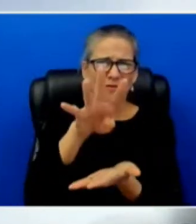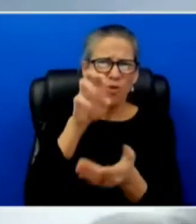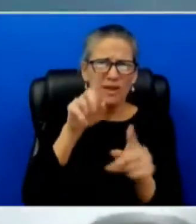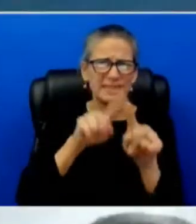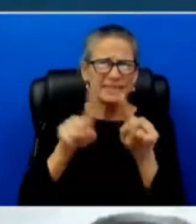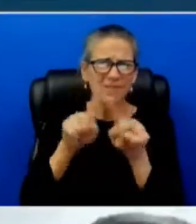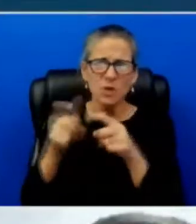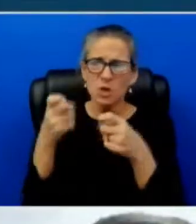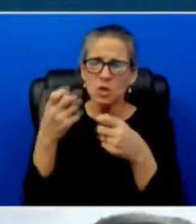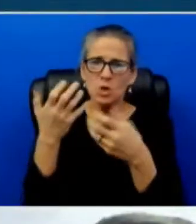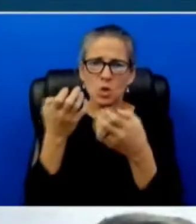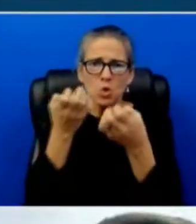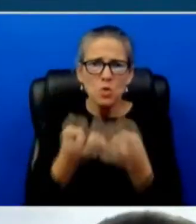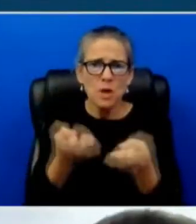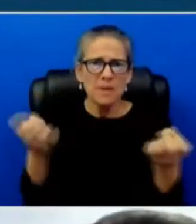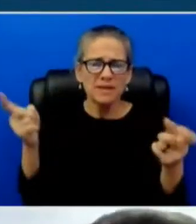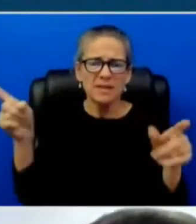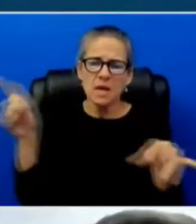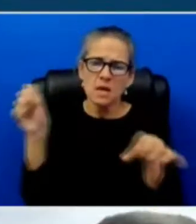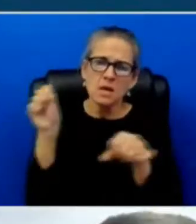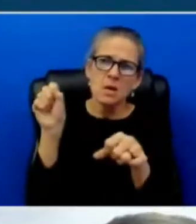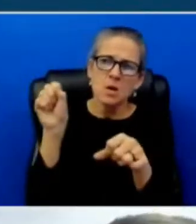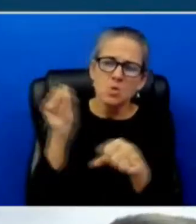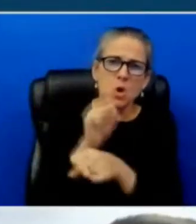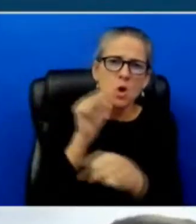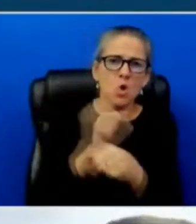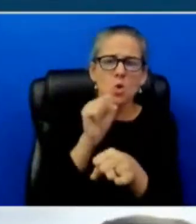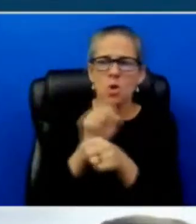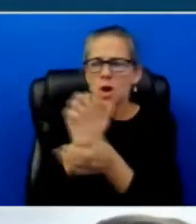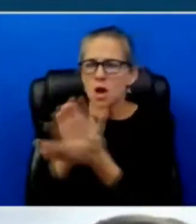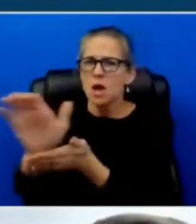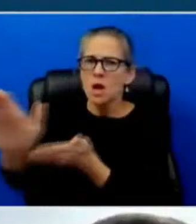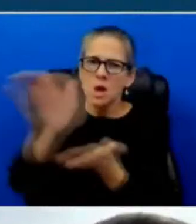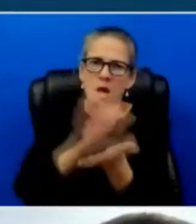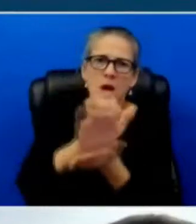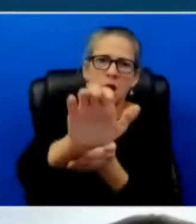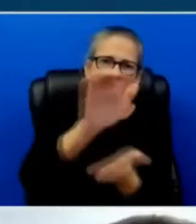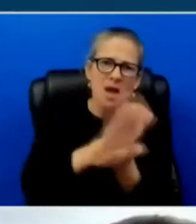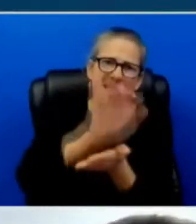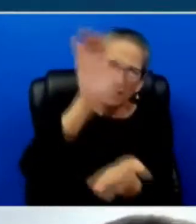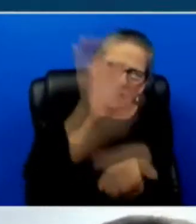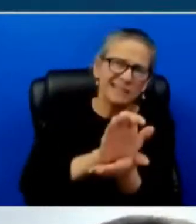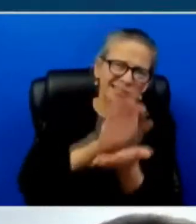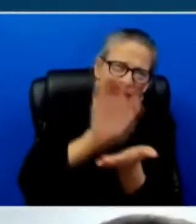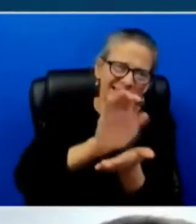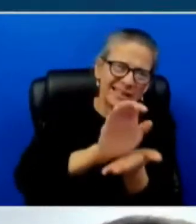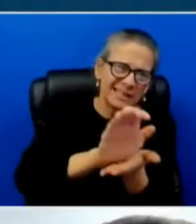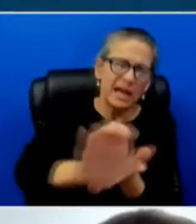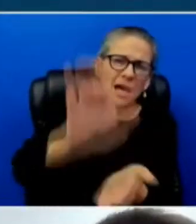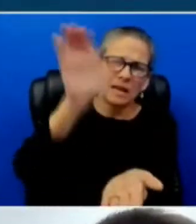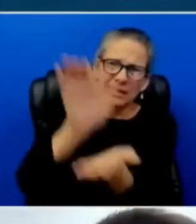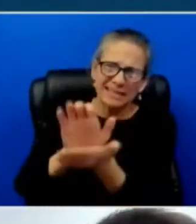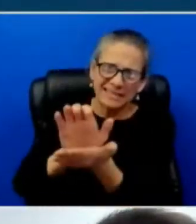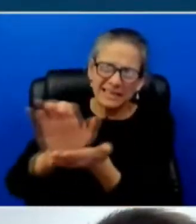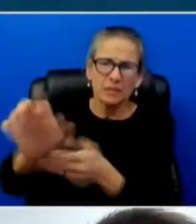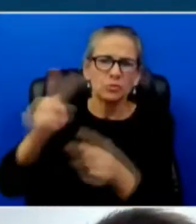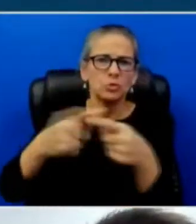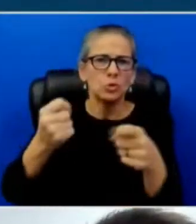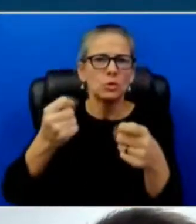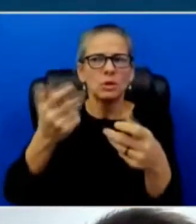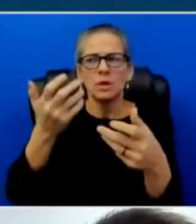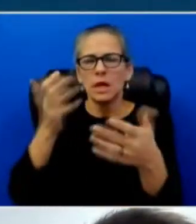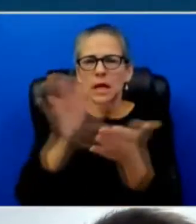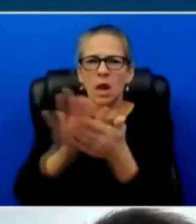and battling this storm. Our folks, this video that's up right now is